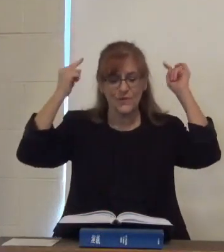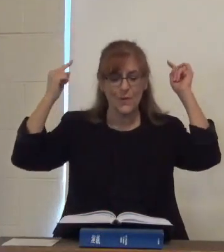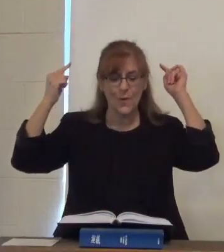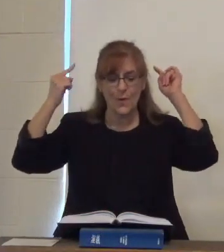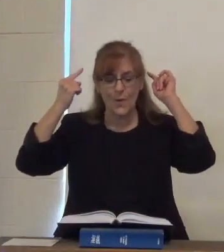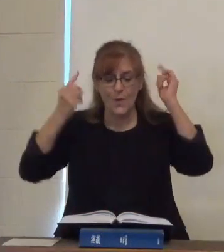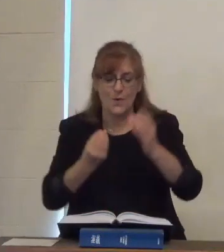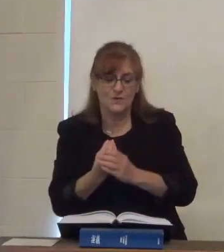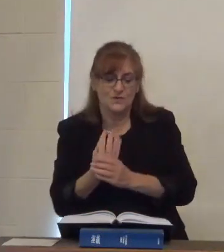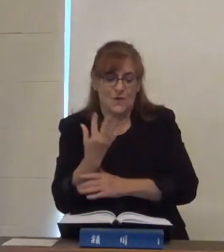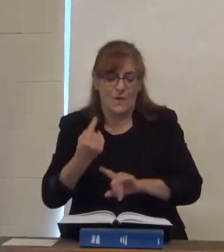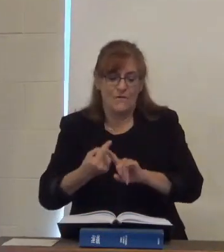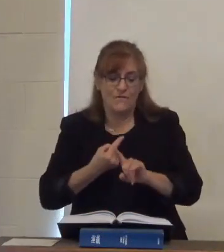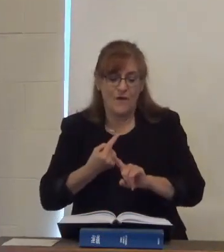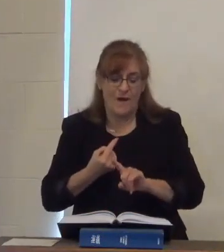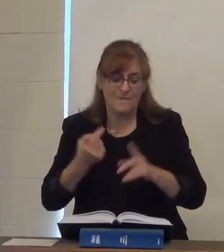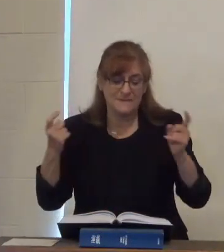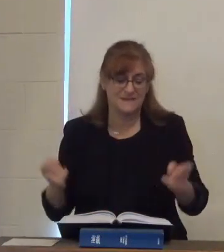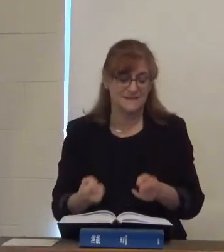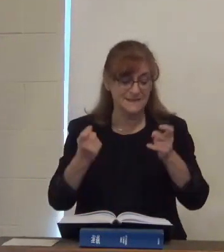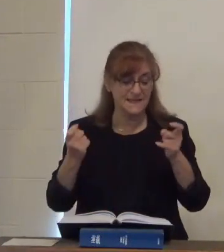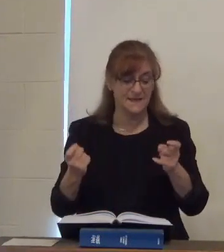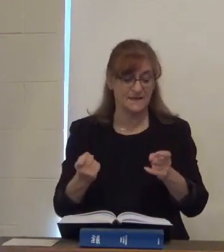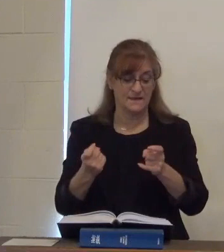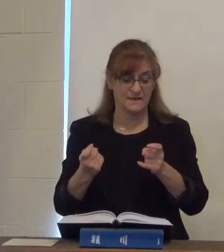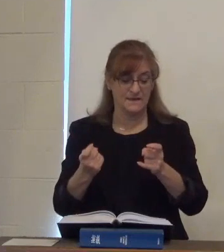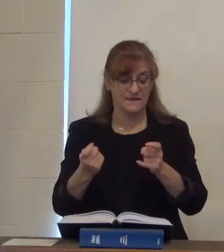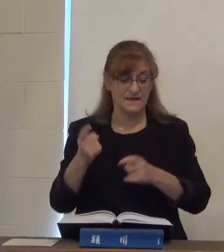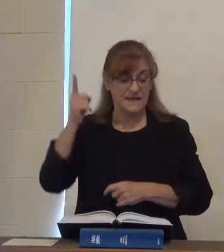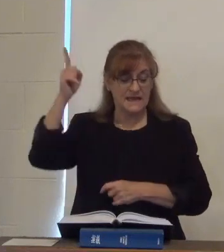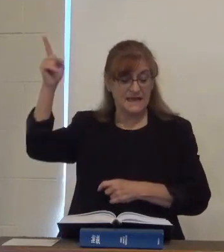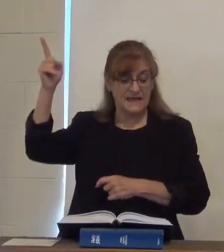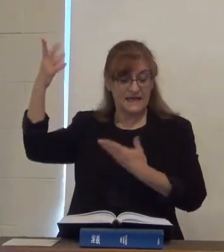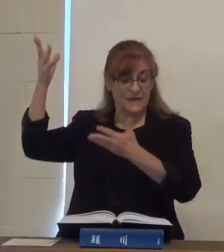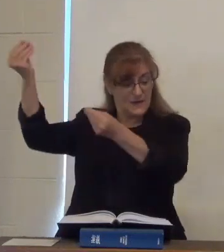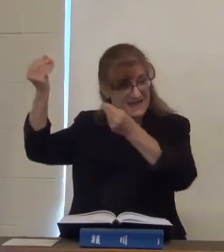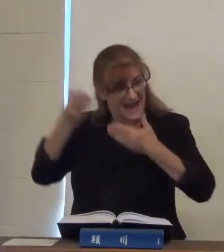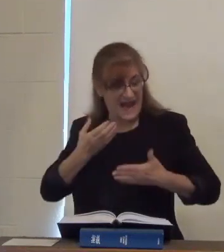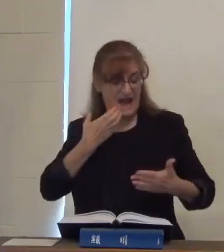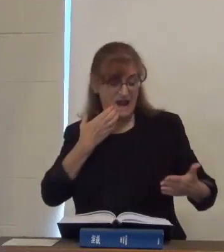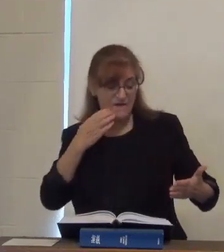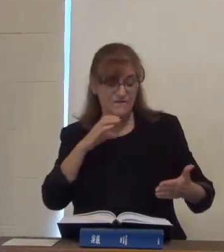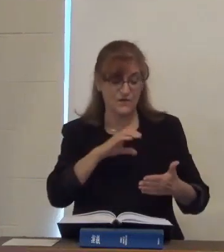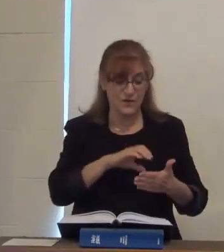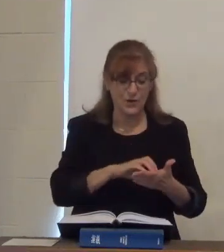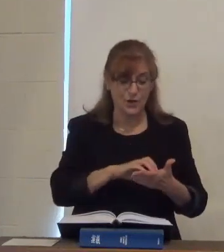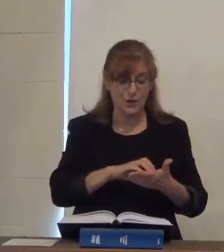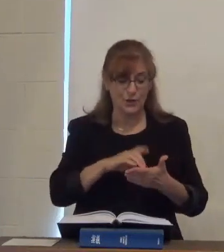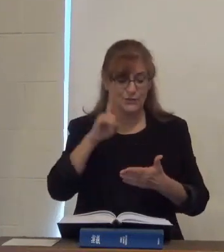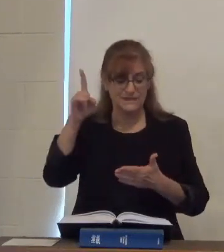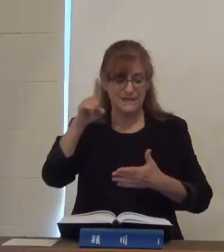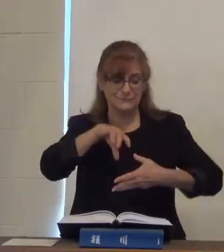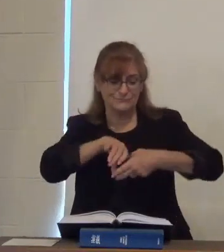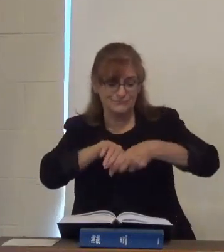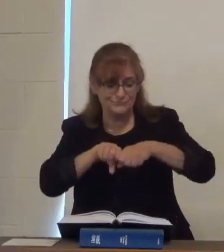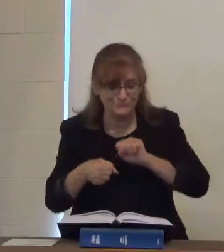by thorns grown from the fall. Thus he who gave the curse